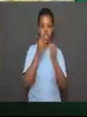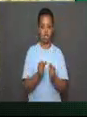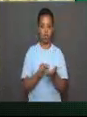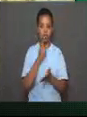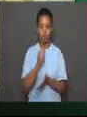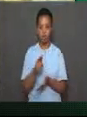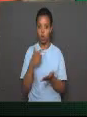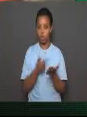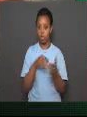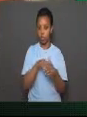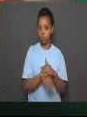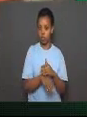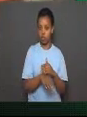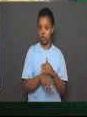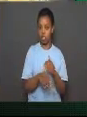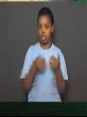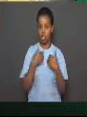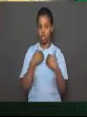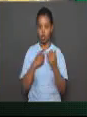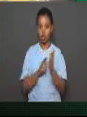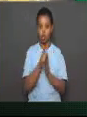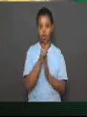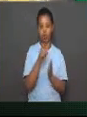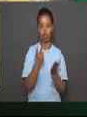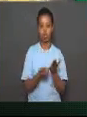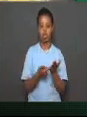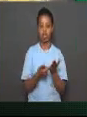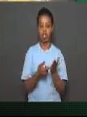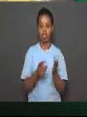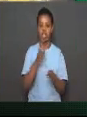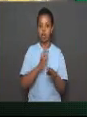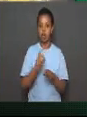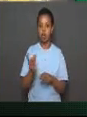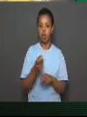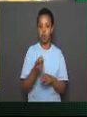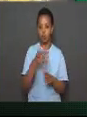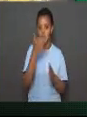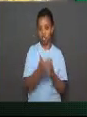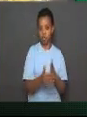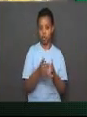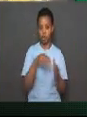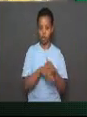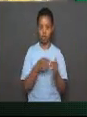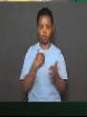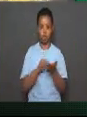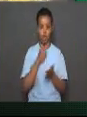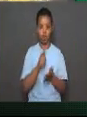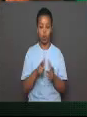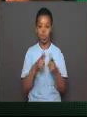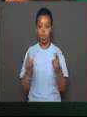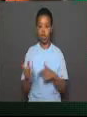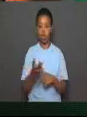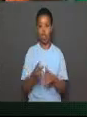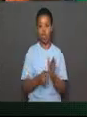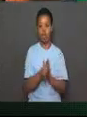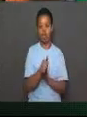The areas that are typically submerged during high tide have a greater diversity of